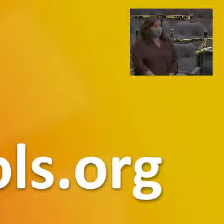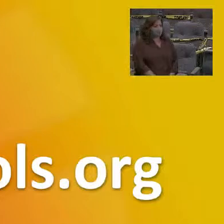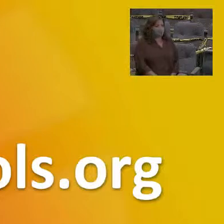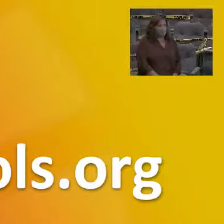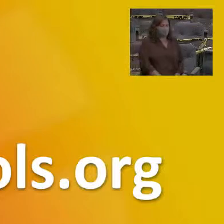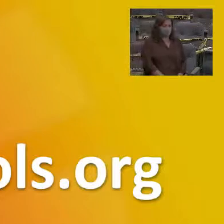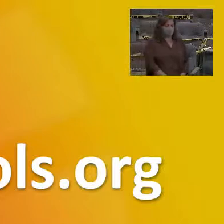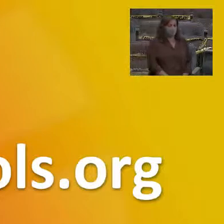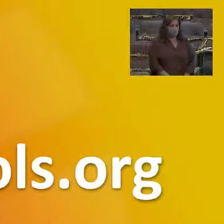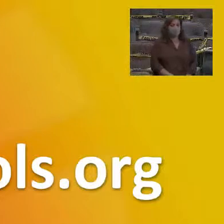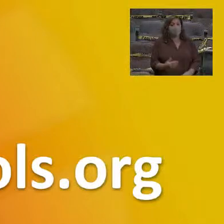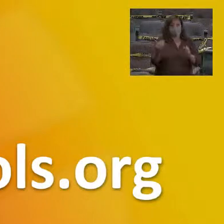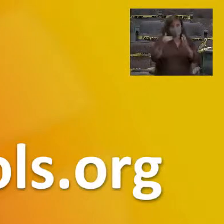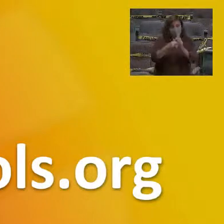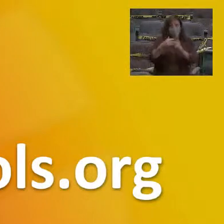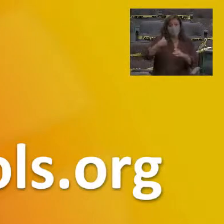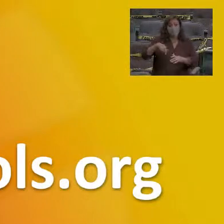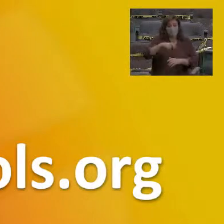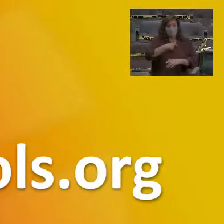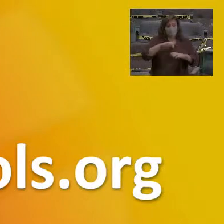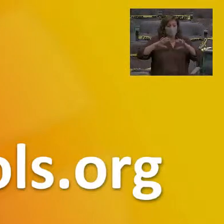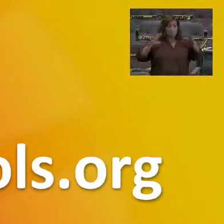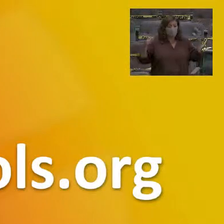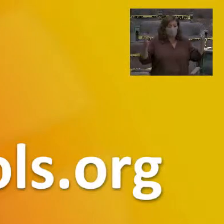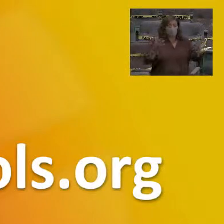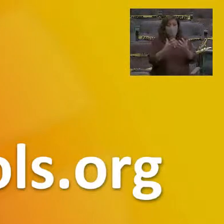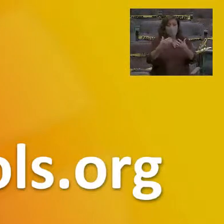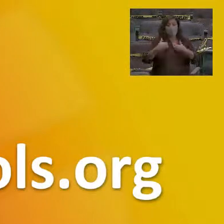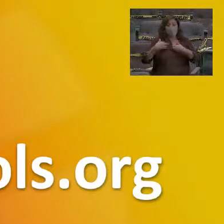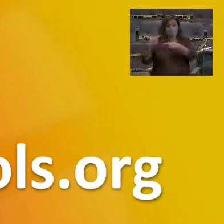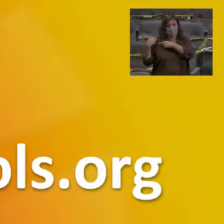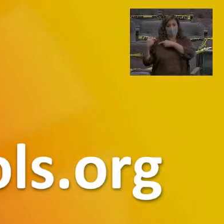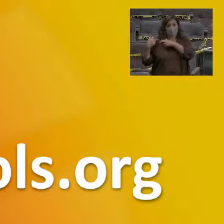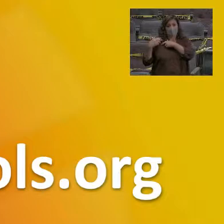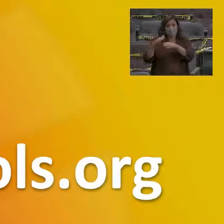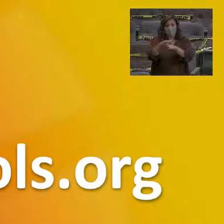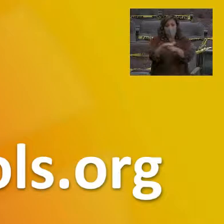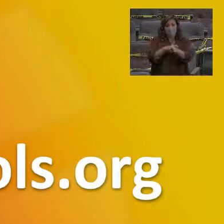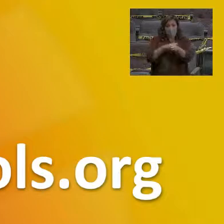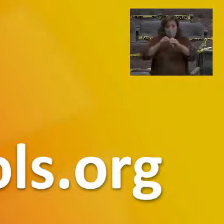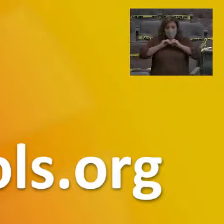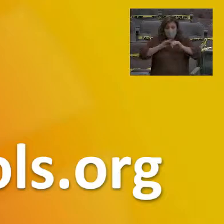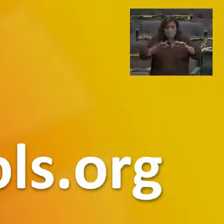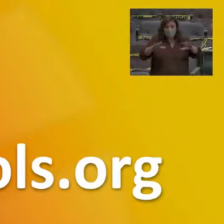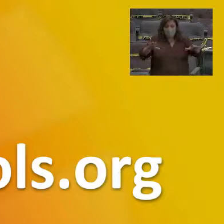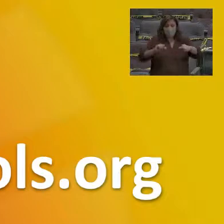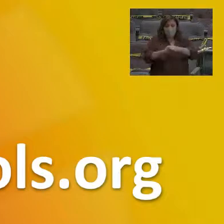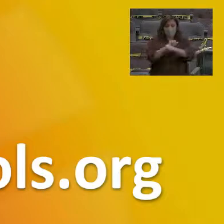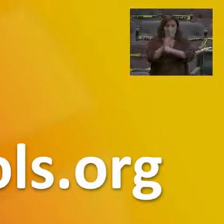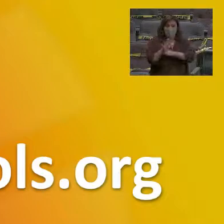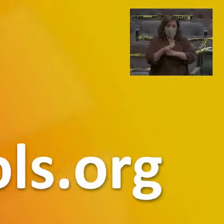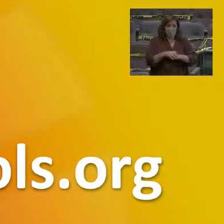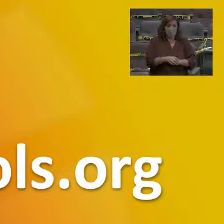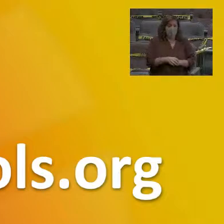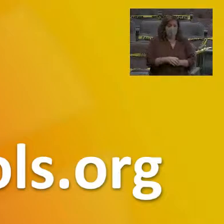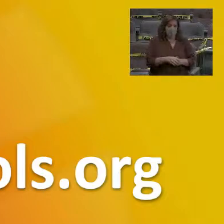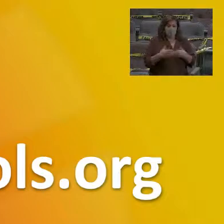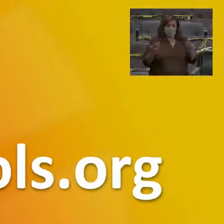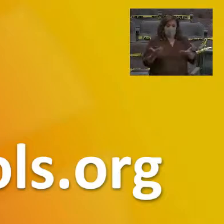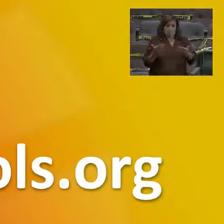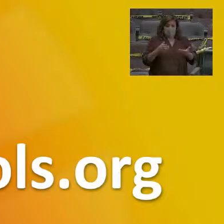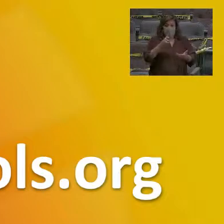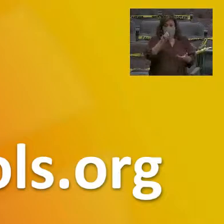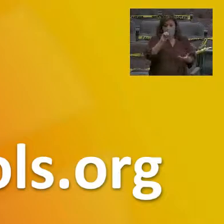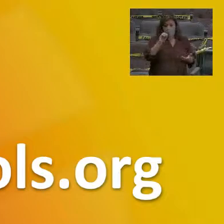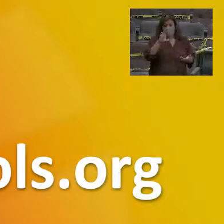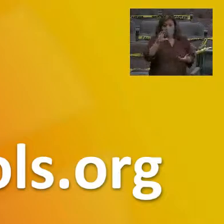Again, we all have a collective responsibility to help slow the spread of COVID-19 here in our community, and the Dougherty County School